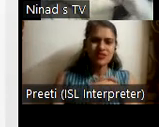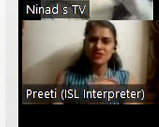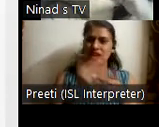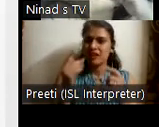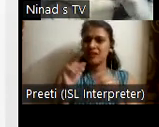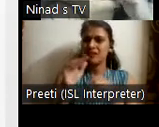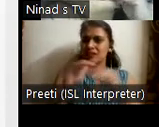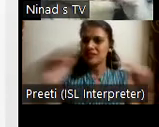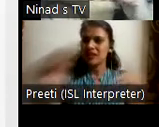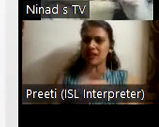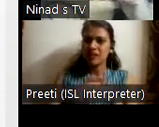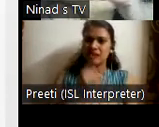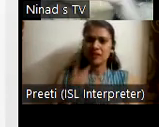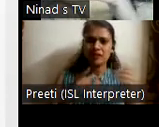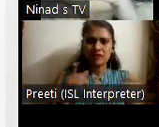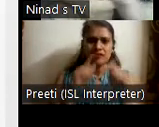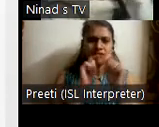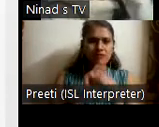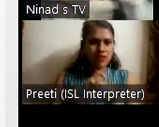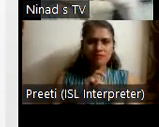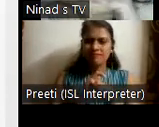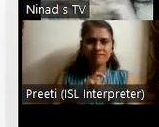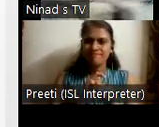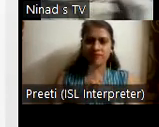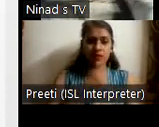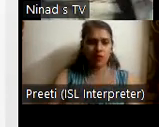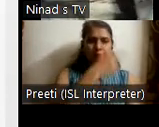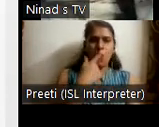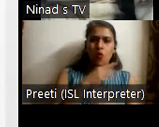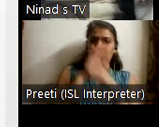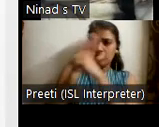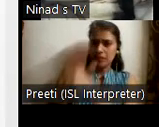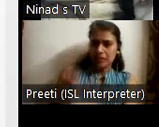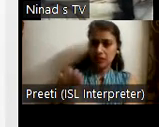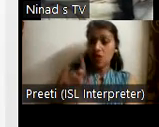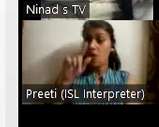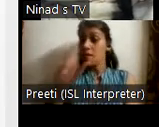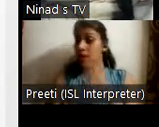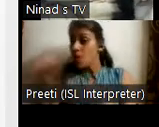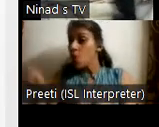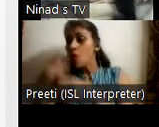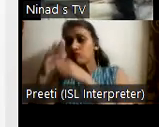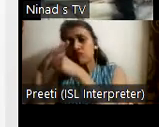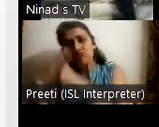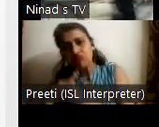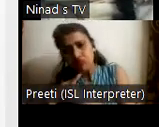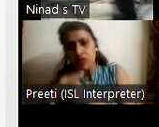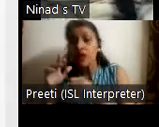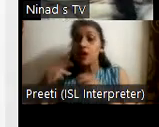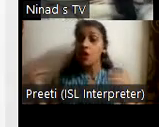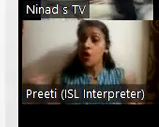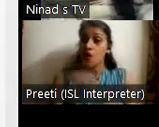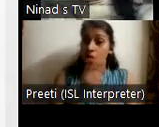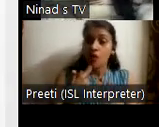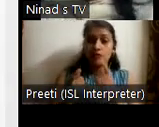them so that the gap between oppressor and oppressee, the power structure become reduced